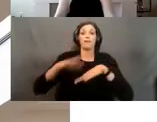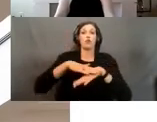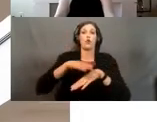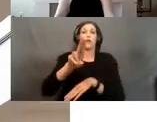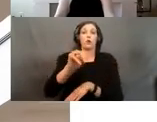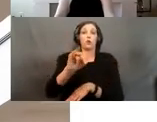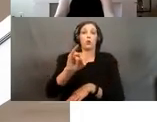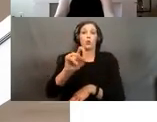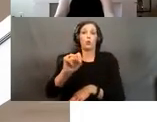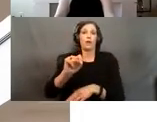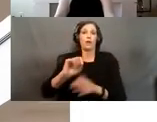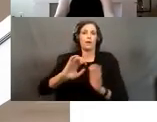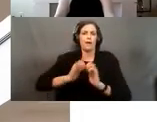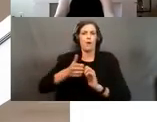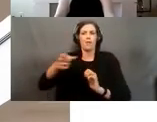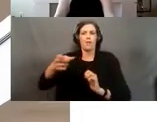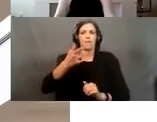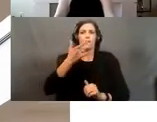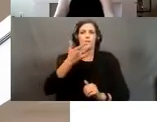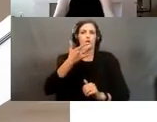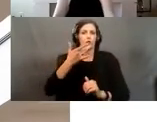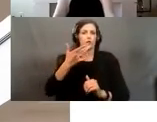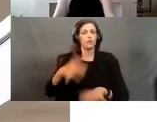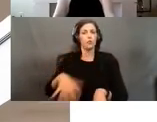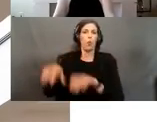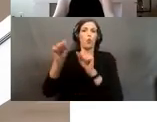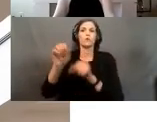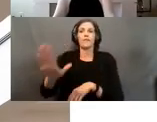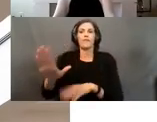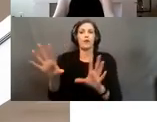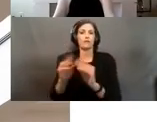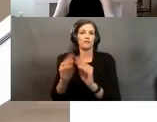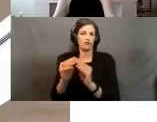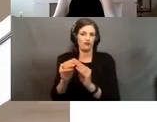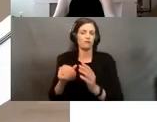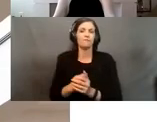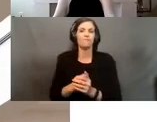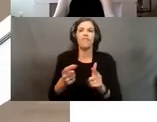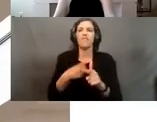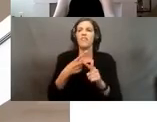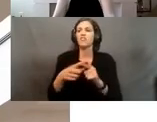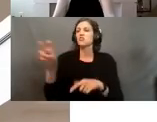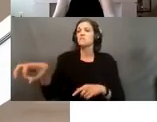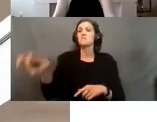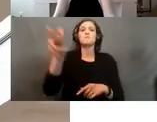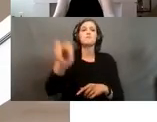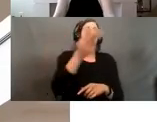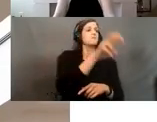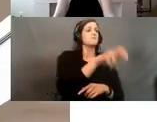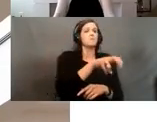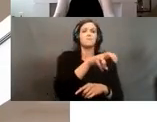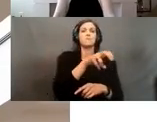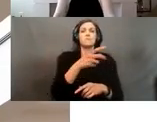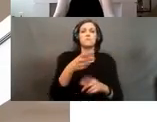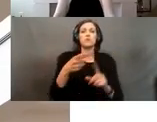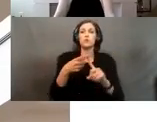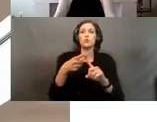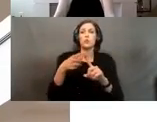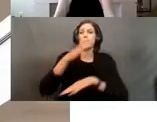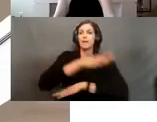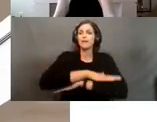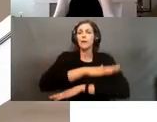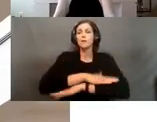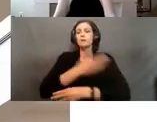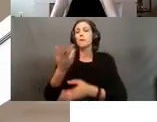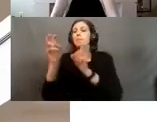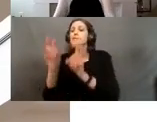their receptions. And then you can just float around those banquet tables as you might do. You know, you sit down